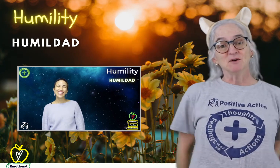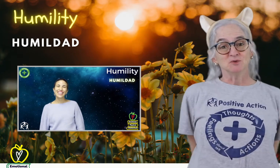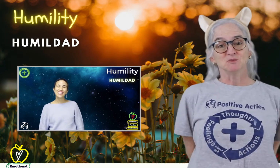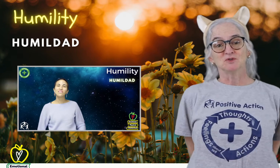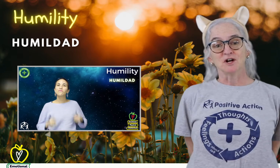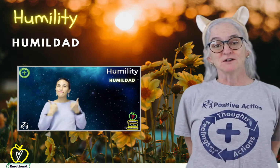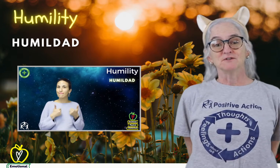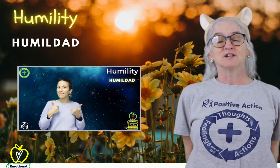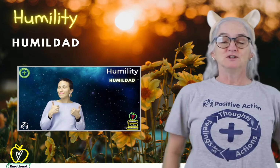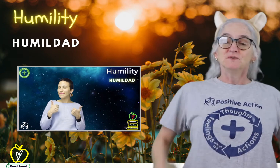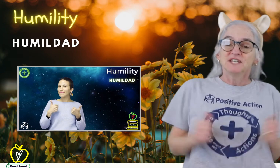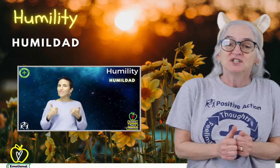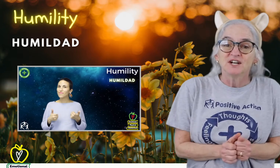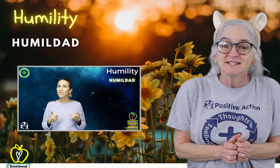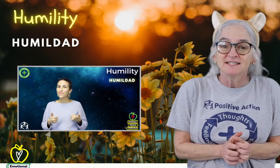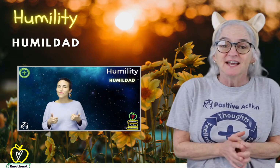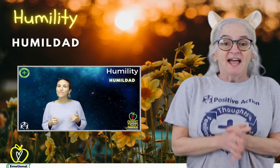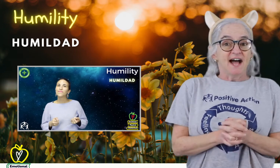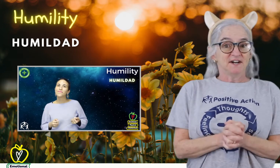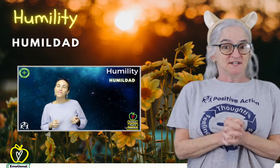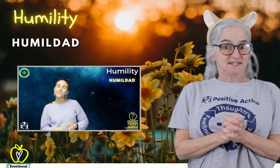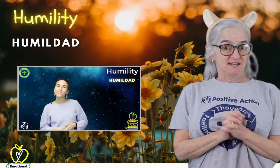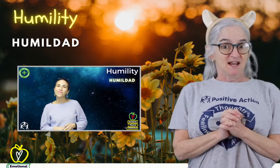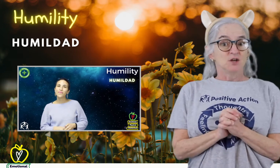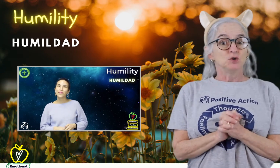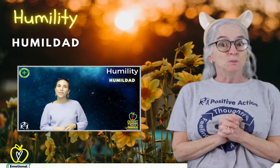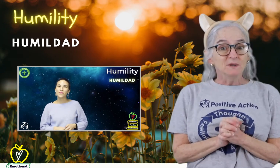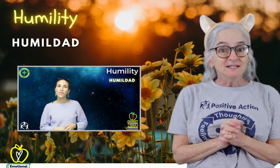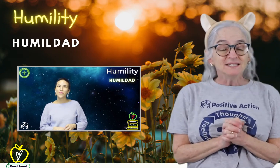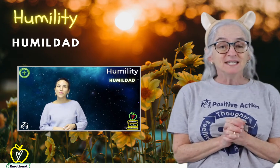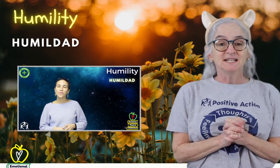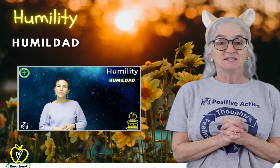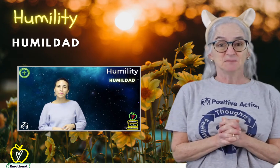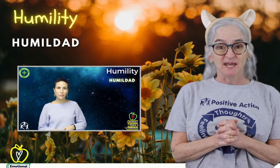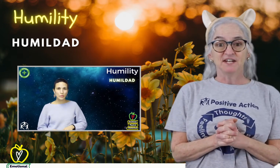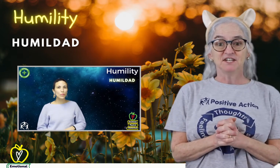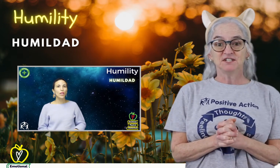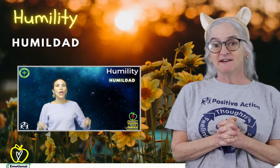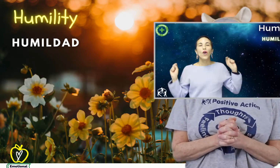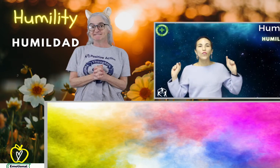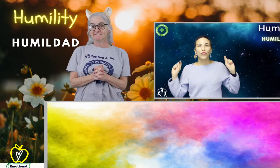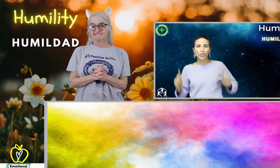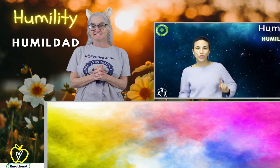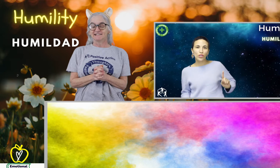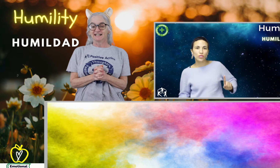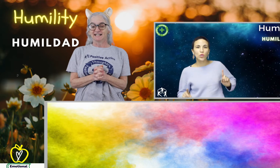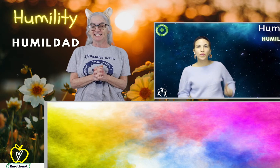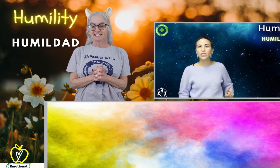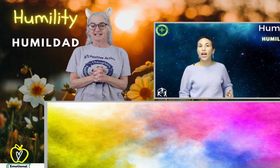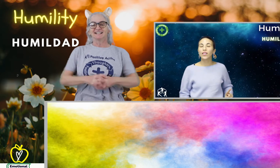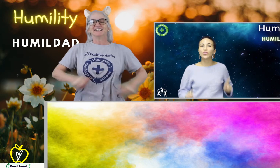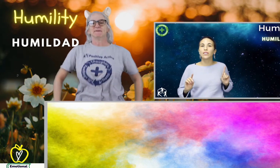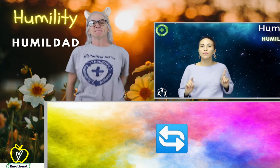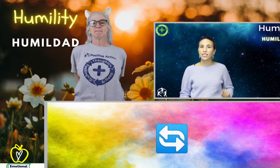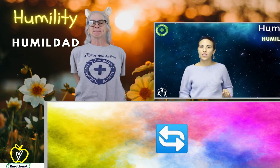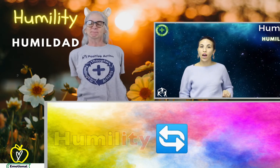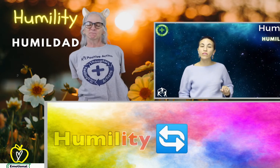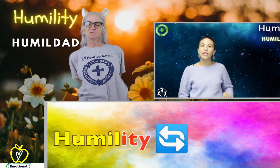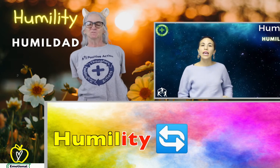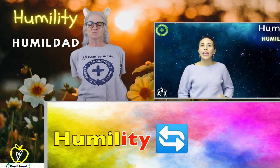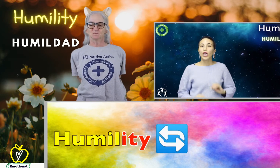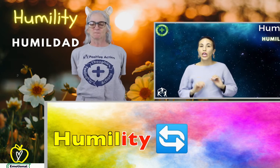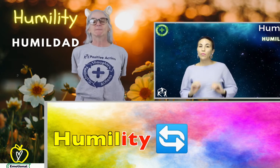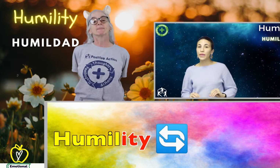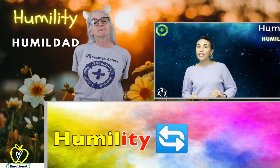Shema's help, super scholars. Can you teach us how to say humility in Spanish? For sure, super scholars and Mrs.